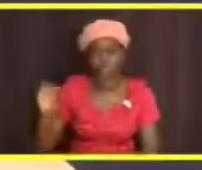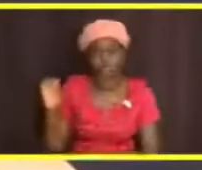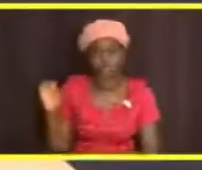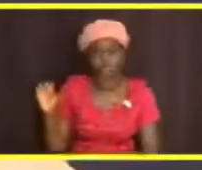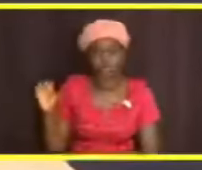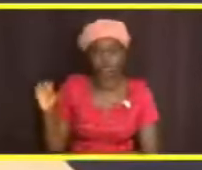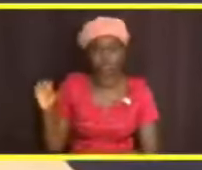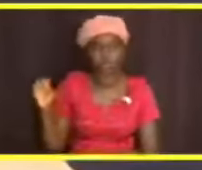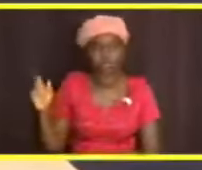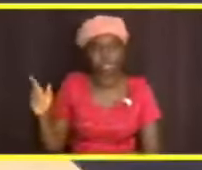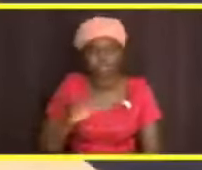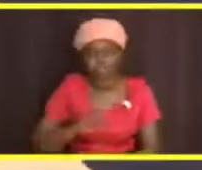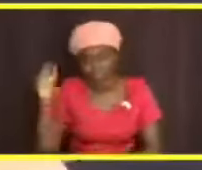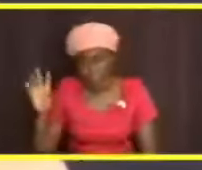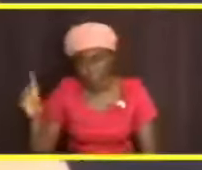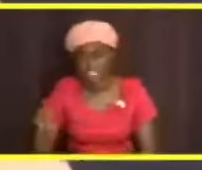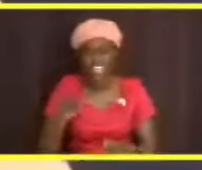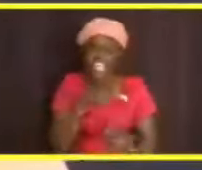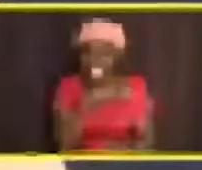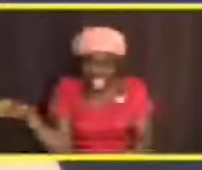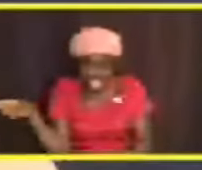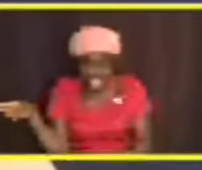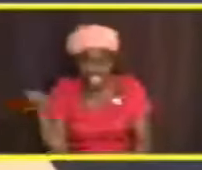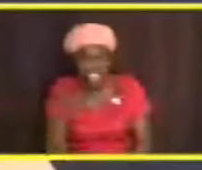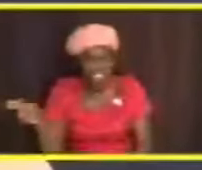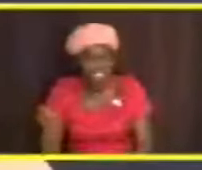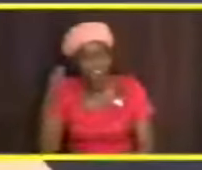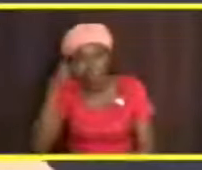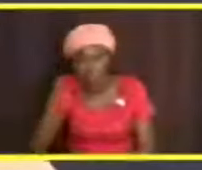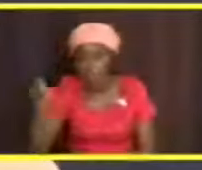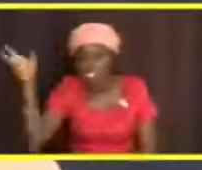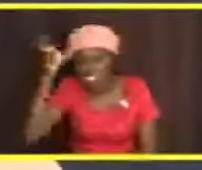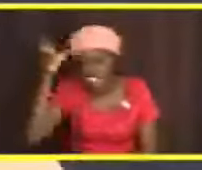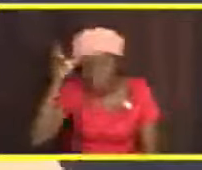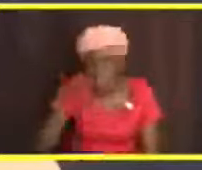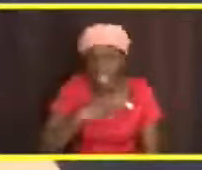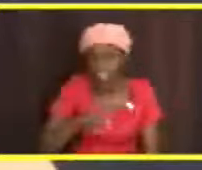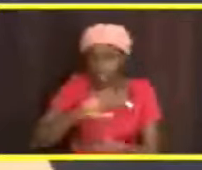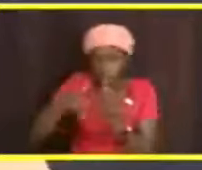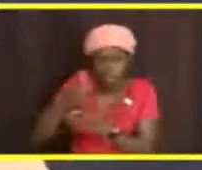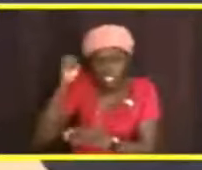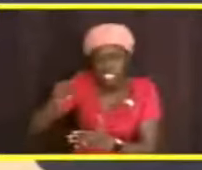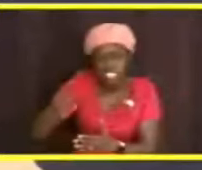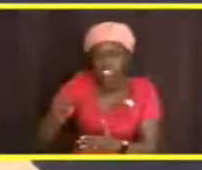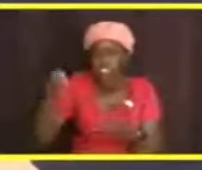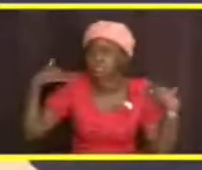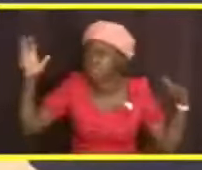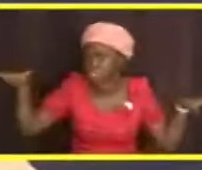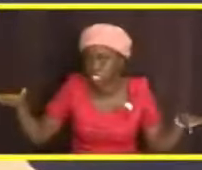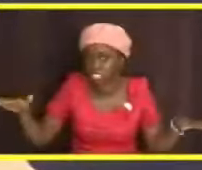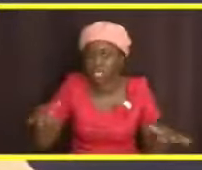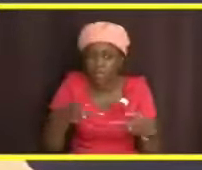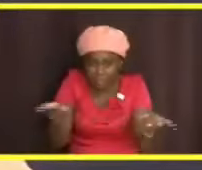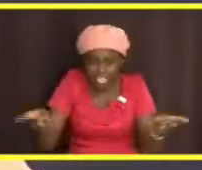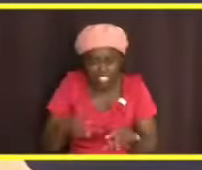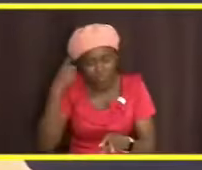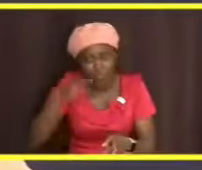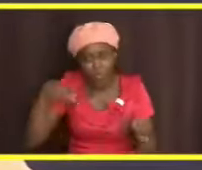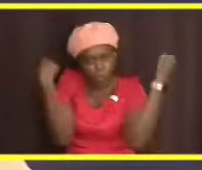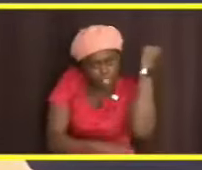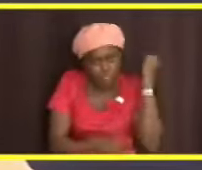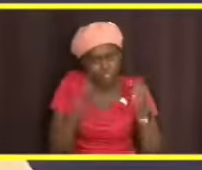verse 41, hell was made for the devil and his angels. It's a place of punishment for the devil.